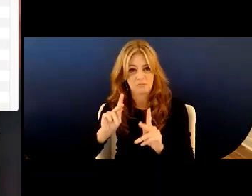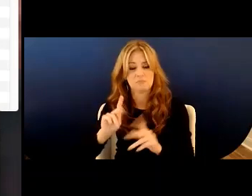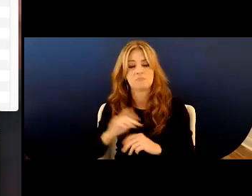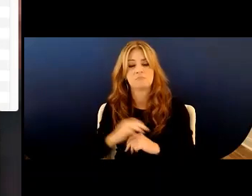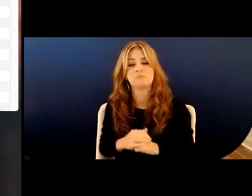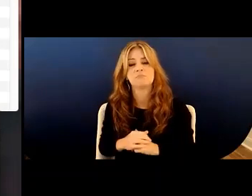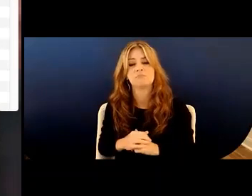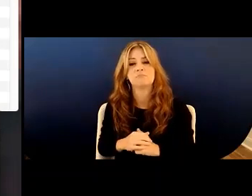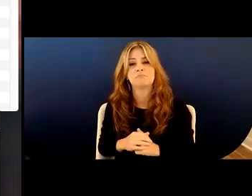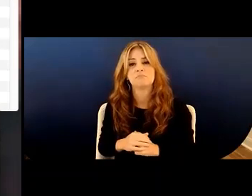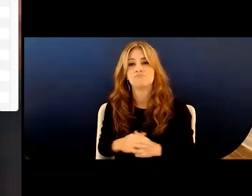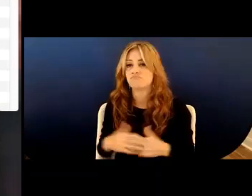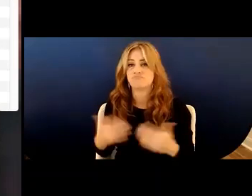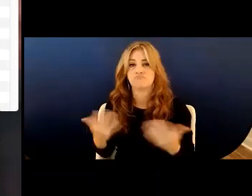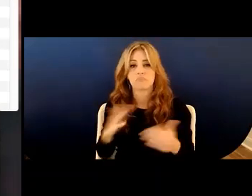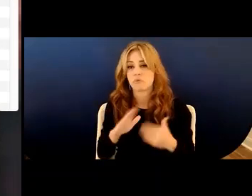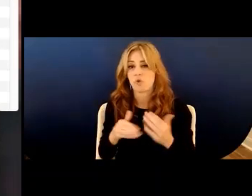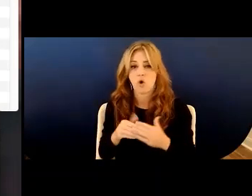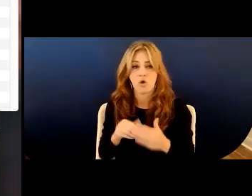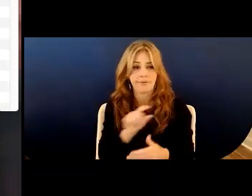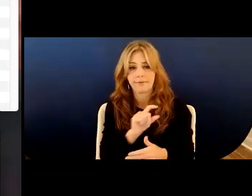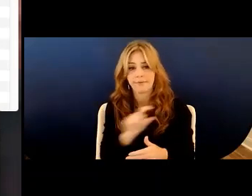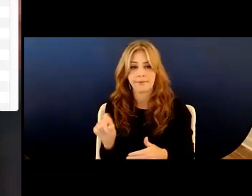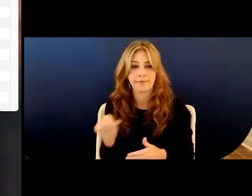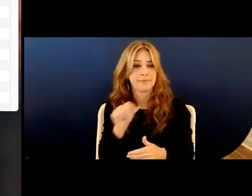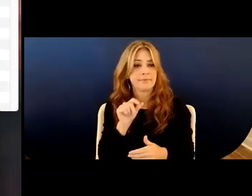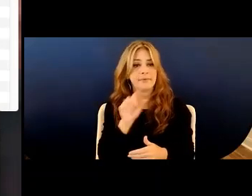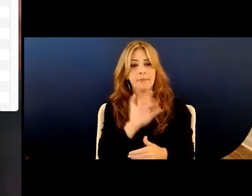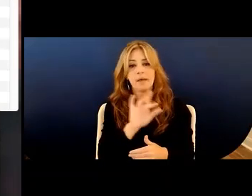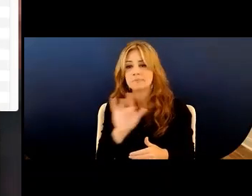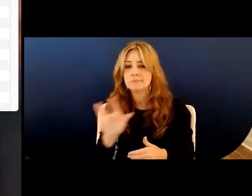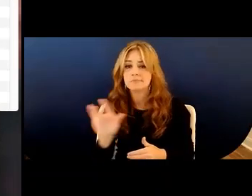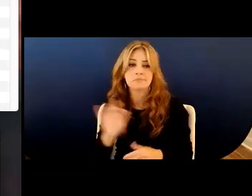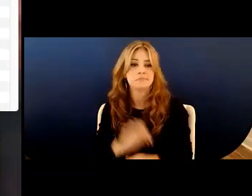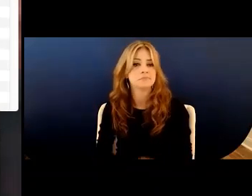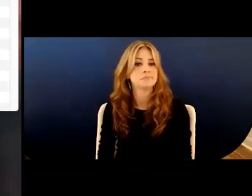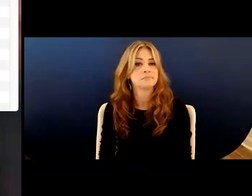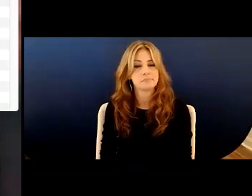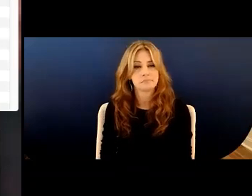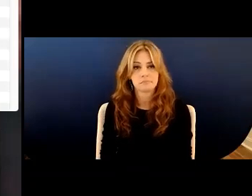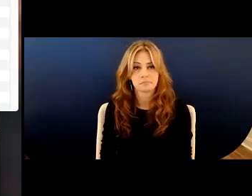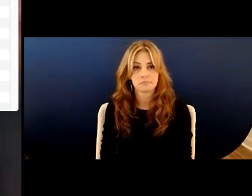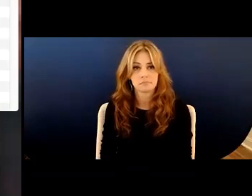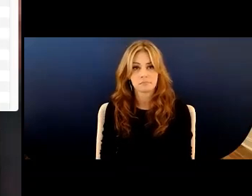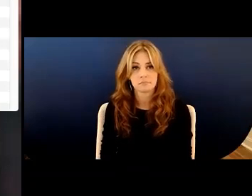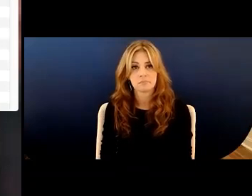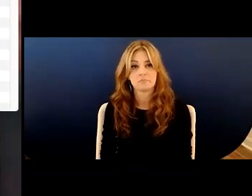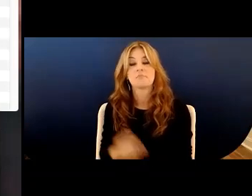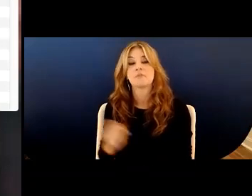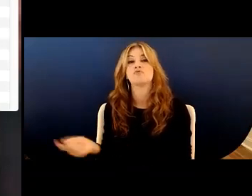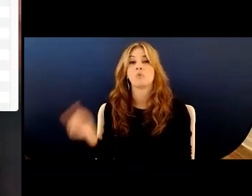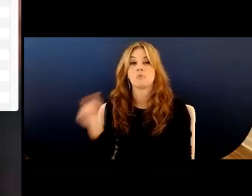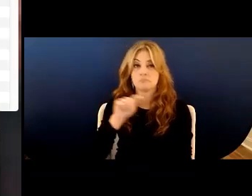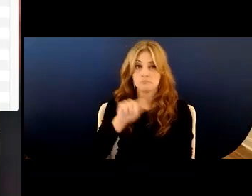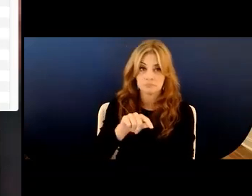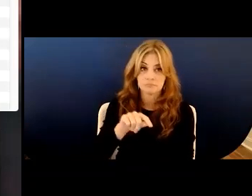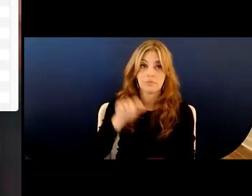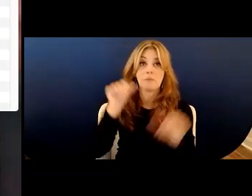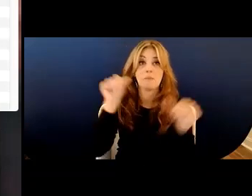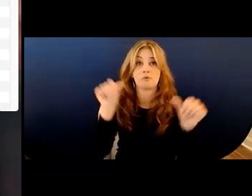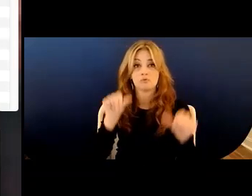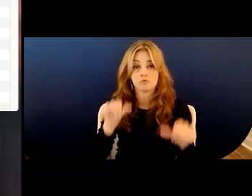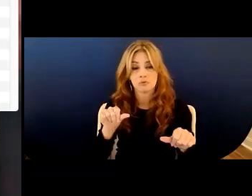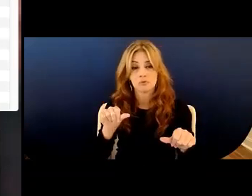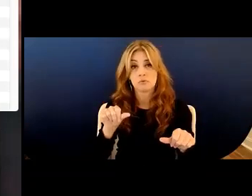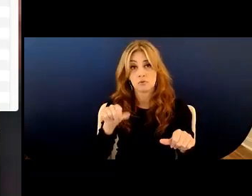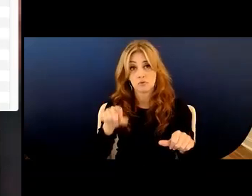the, yeah, all of the buttons that we've loaded. Back to the poster once more. If you have been authorized